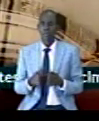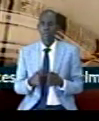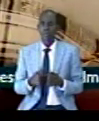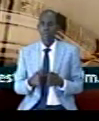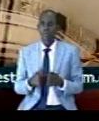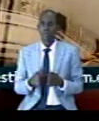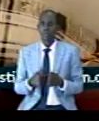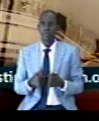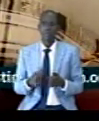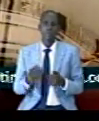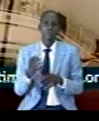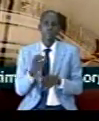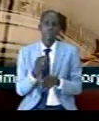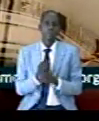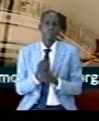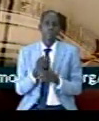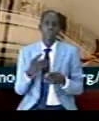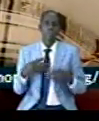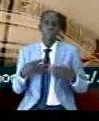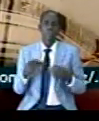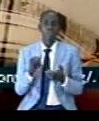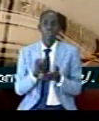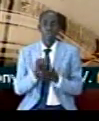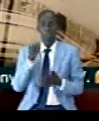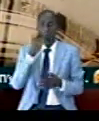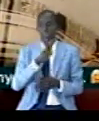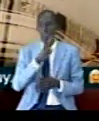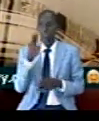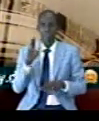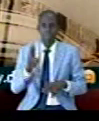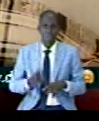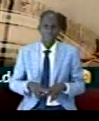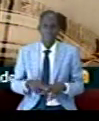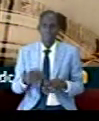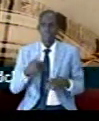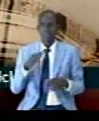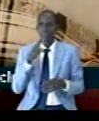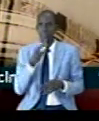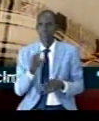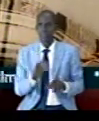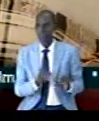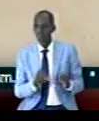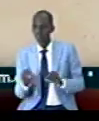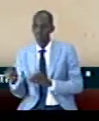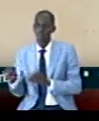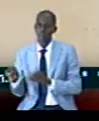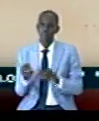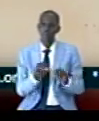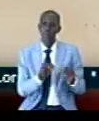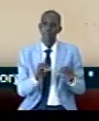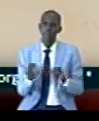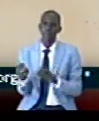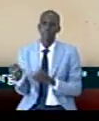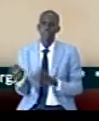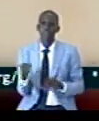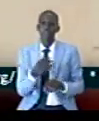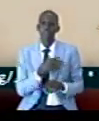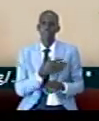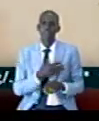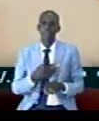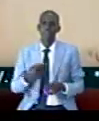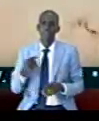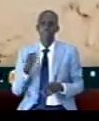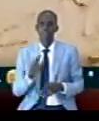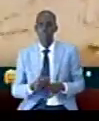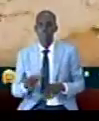she's never sat down. She's been up and down, going to the shop. And the children and the